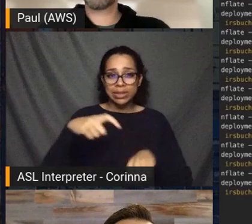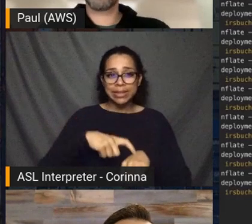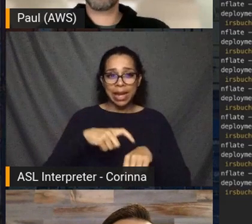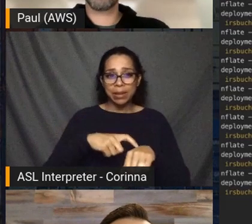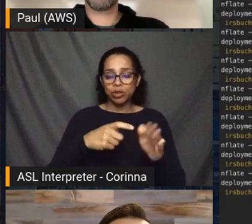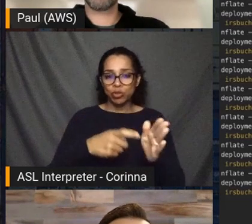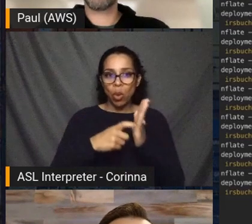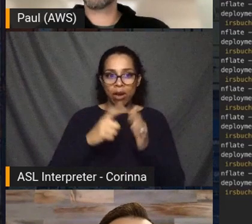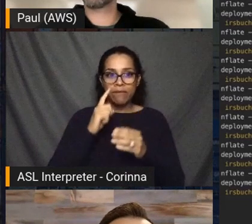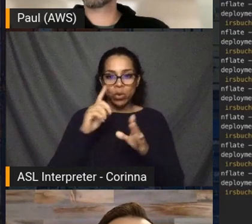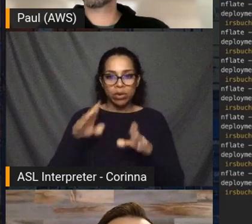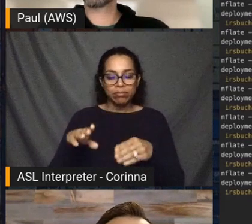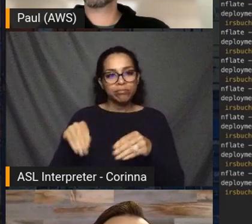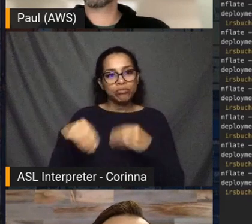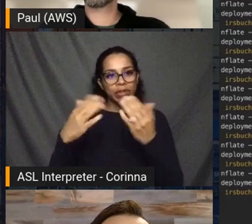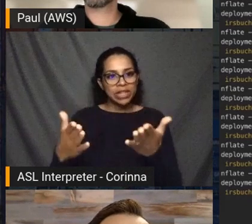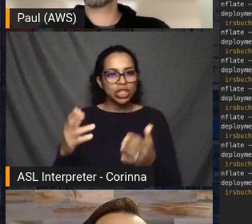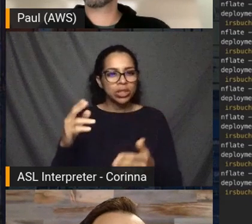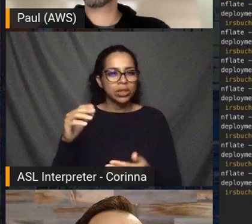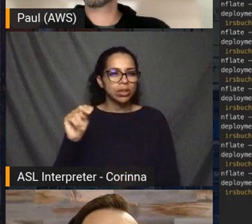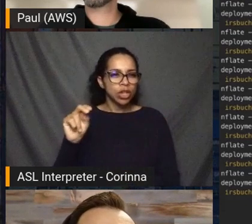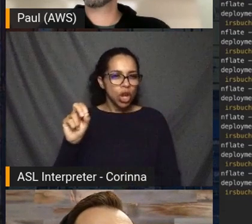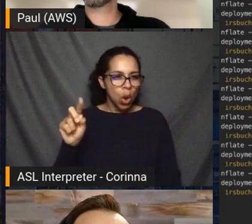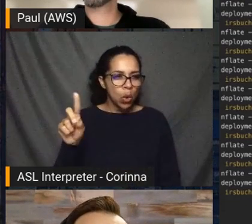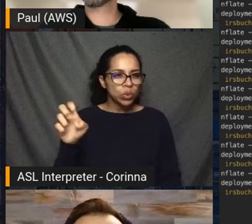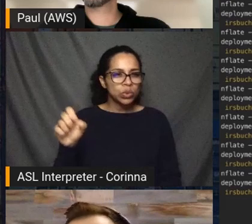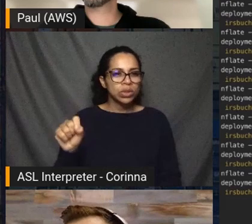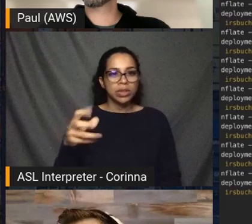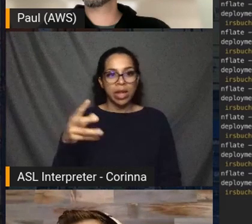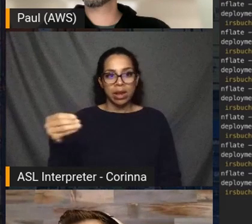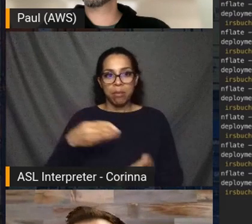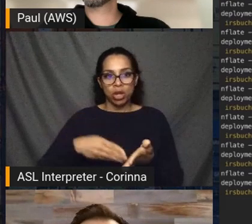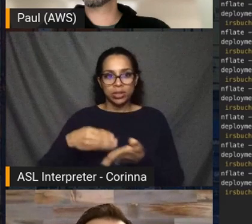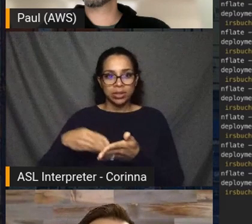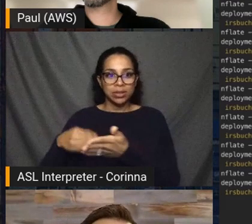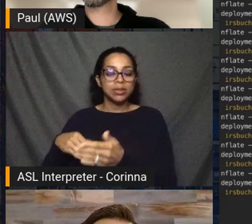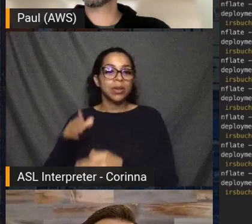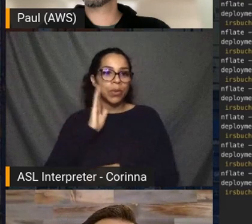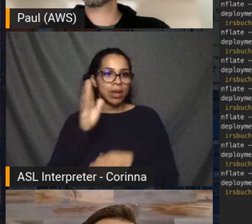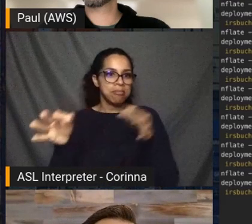pods. You'll be hearing more in the weeks and in the months to come.